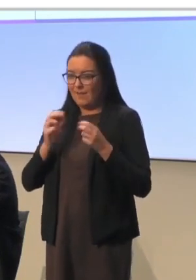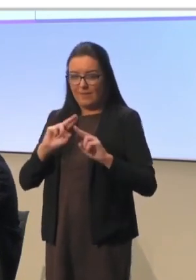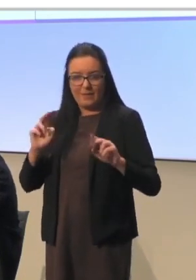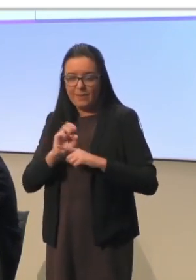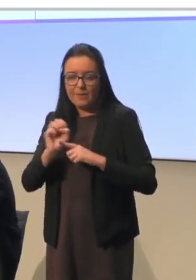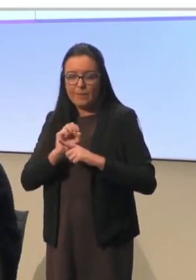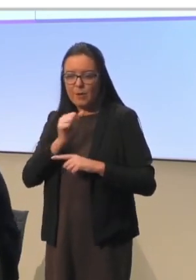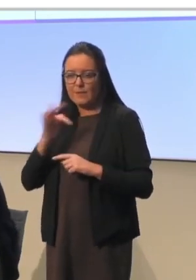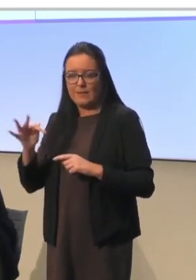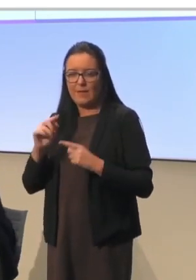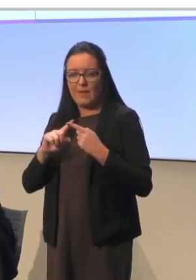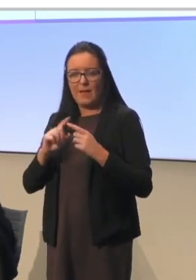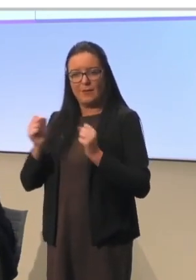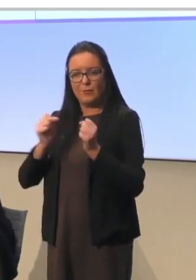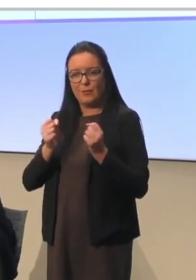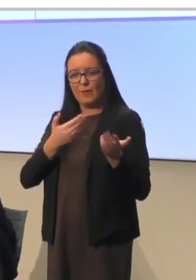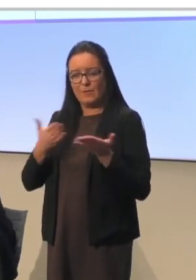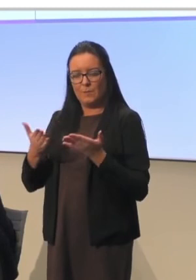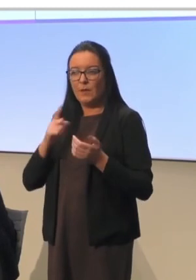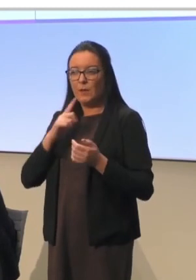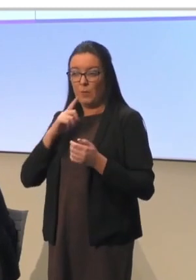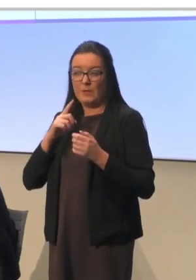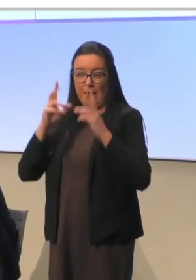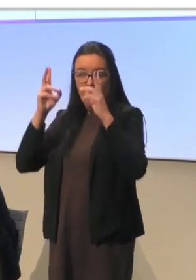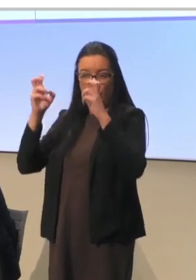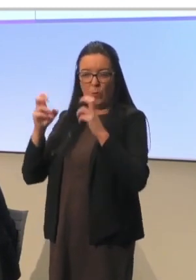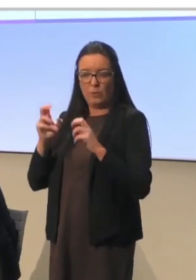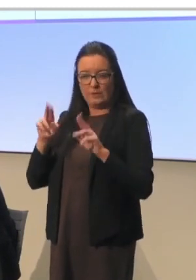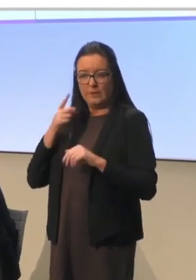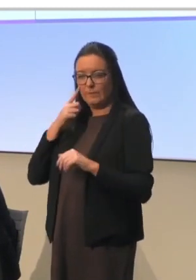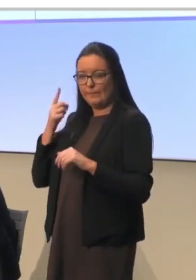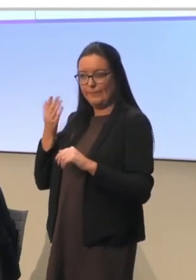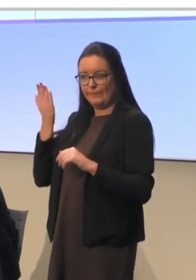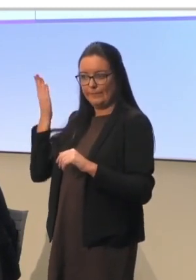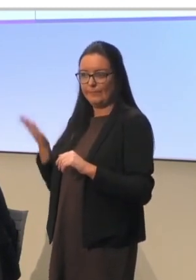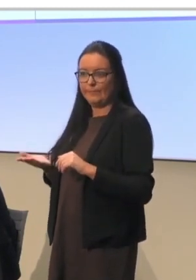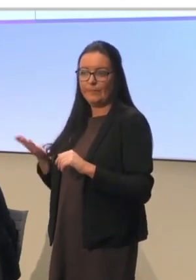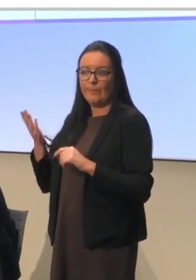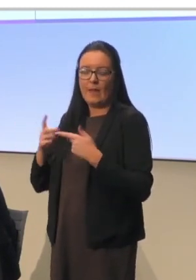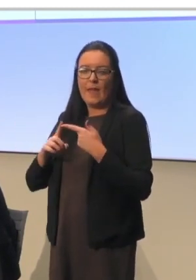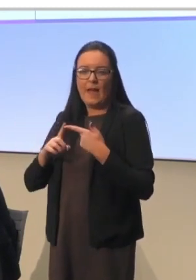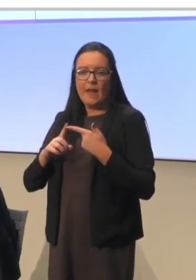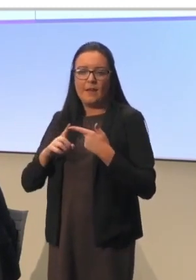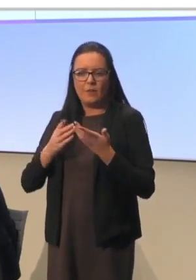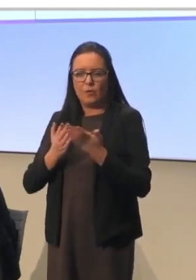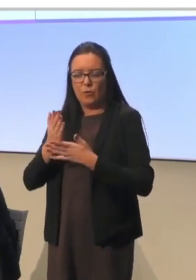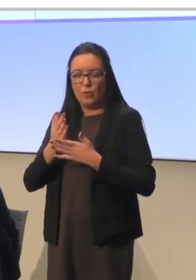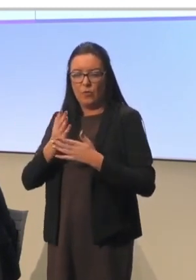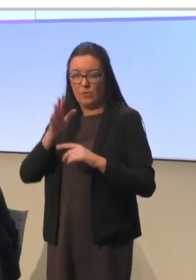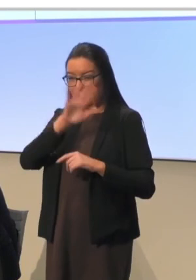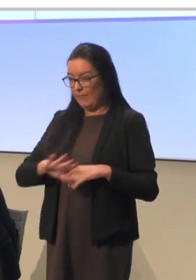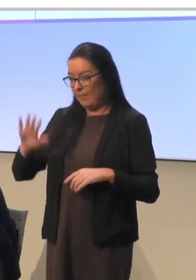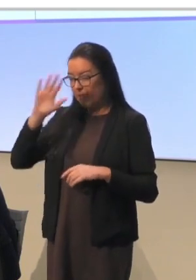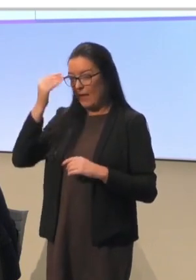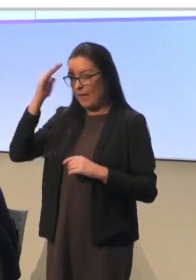intensity of the service provided. And there's just some quotes to illustrate that. That was widespread right across the country in terms of the eight